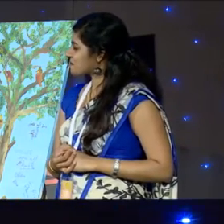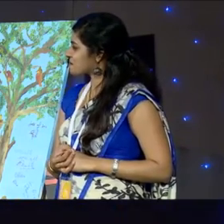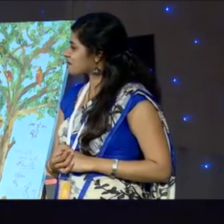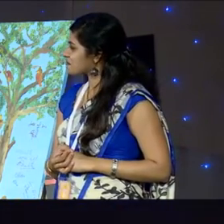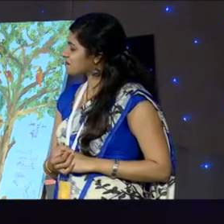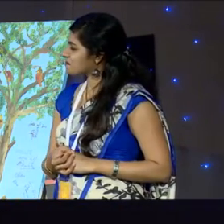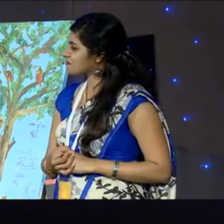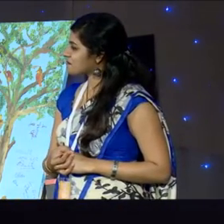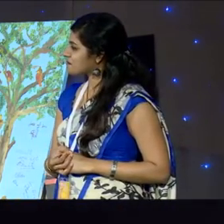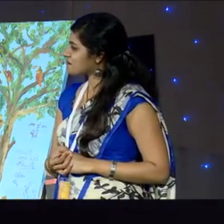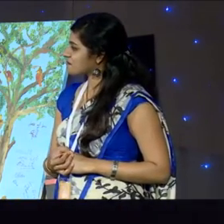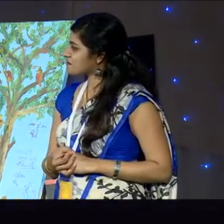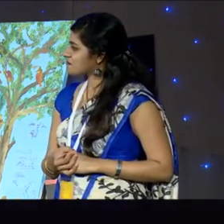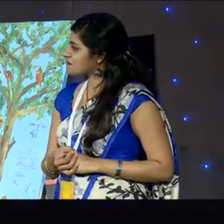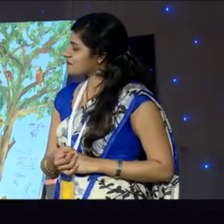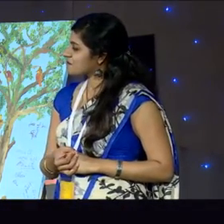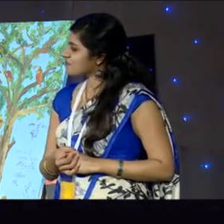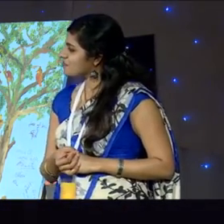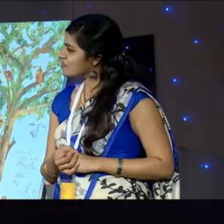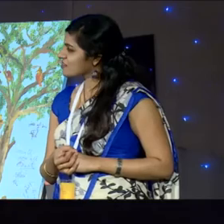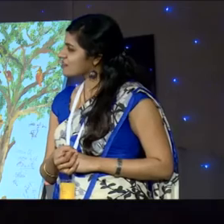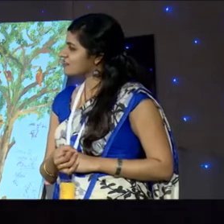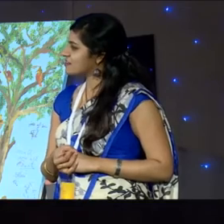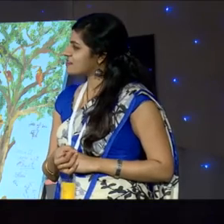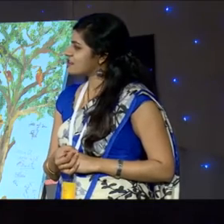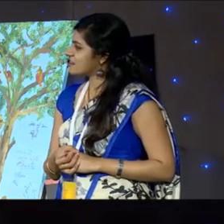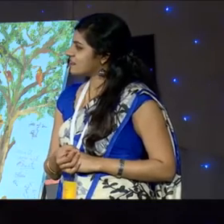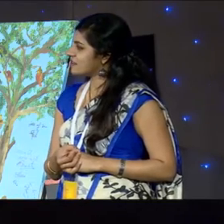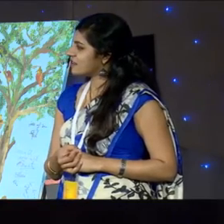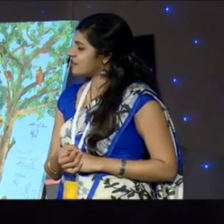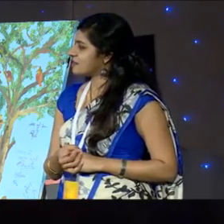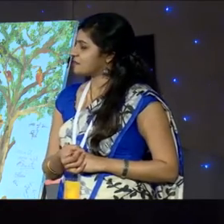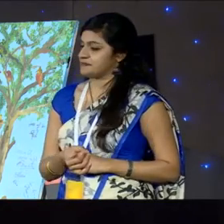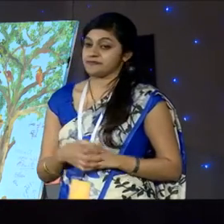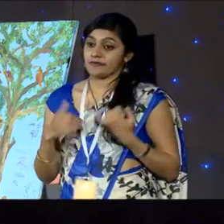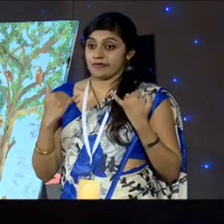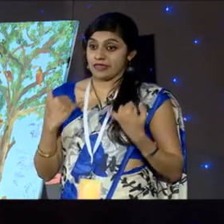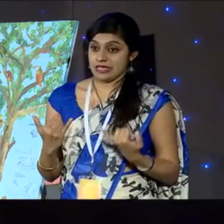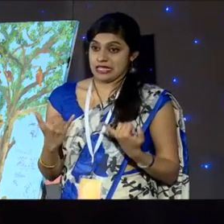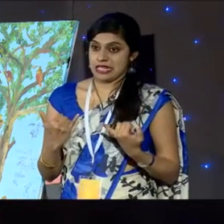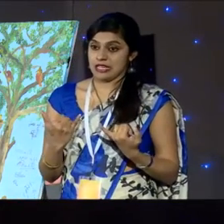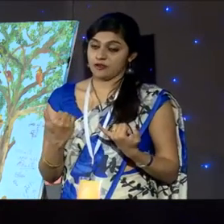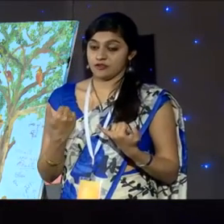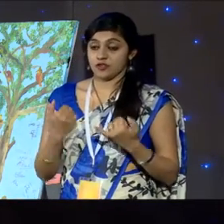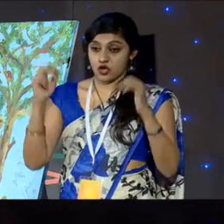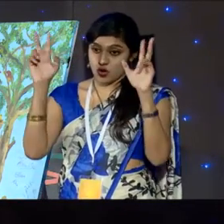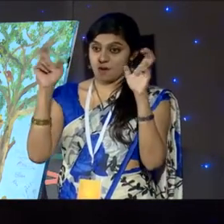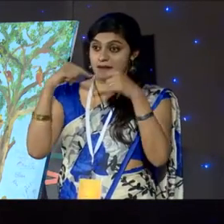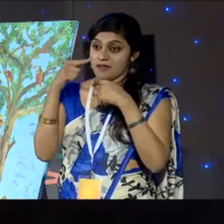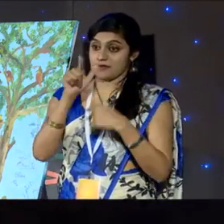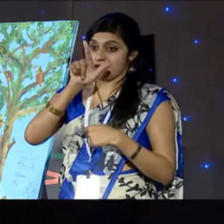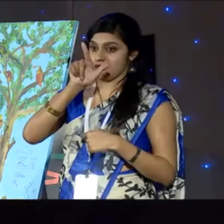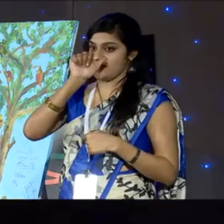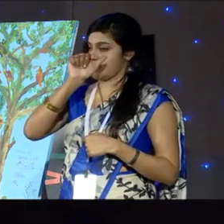Well, today I'm talking about labeling the specially abled people, you